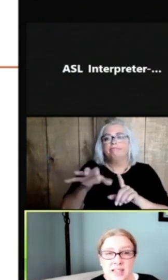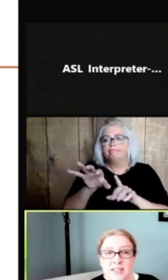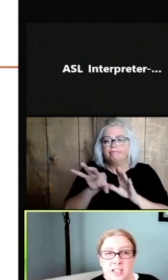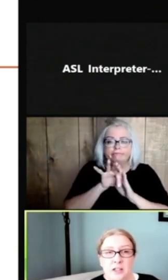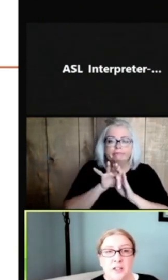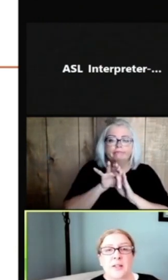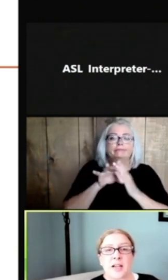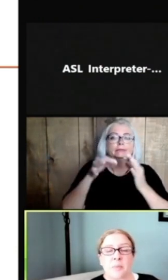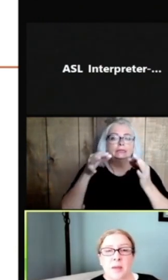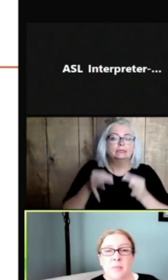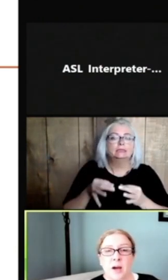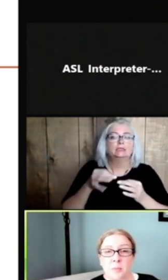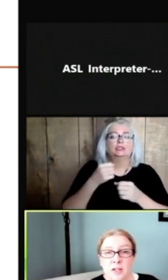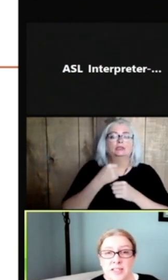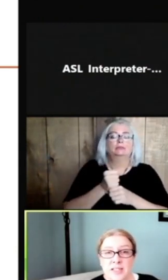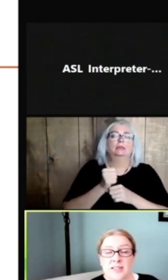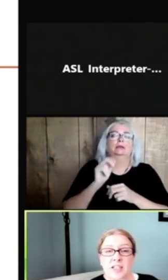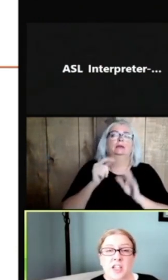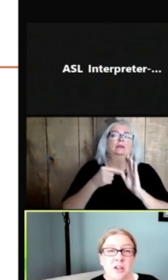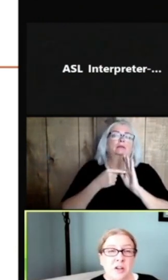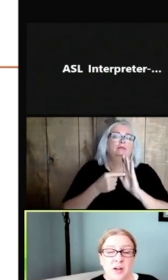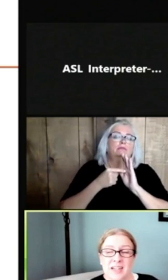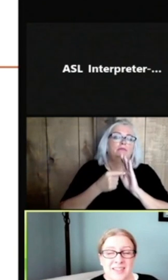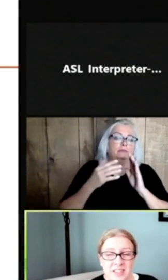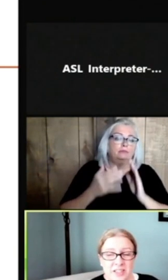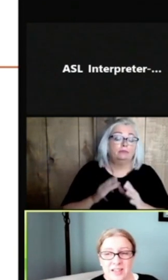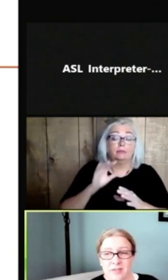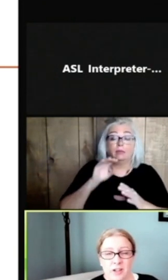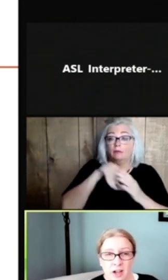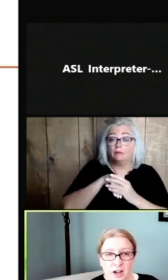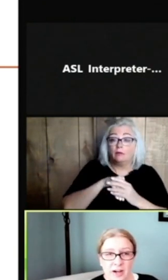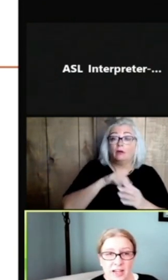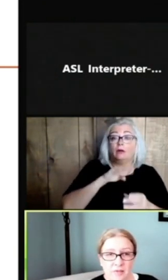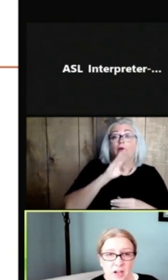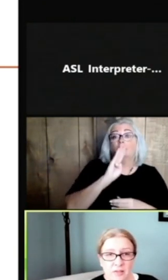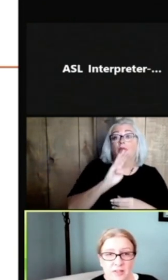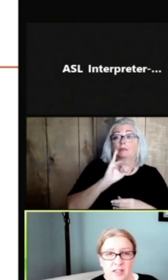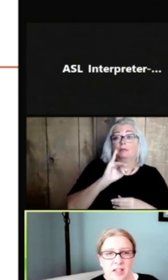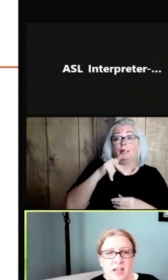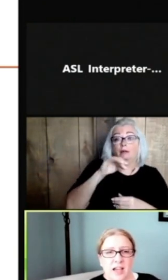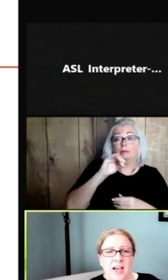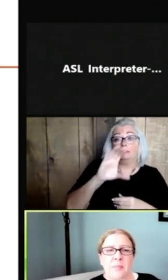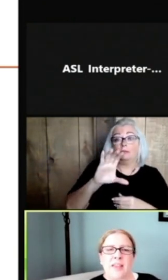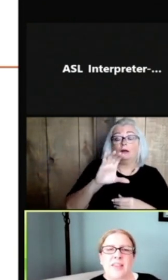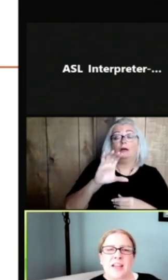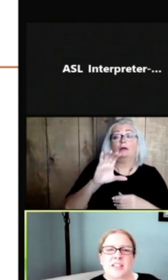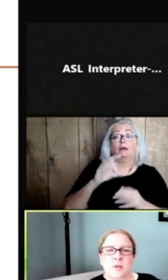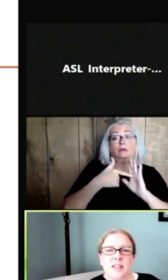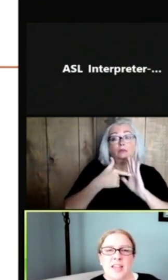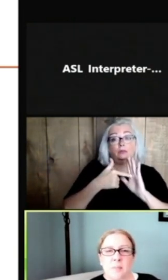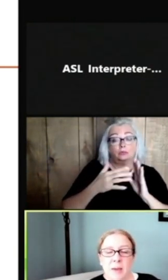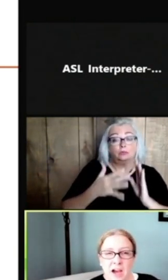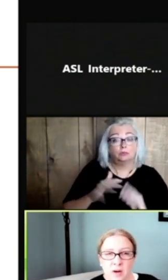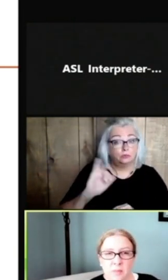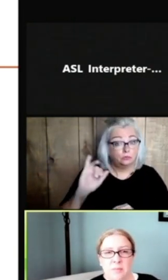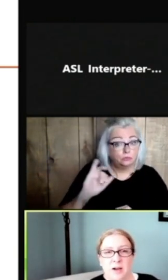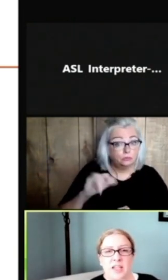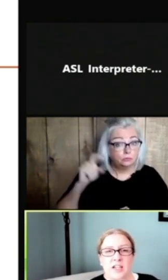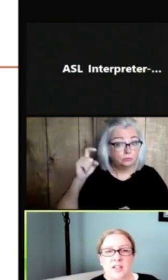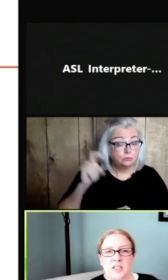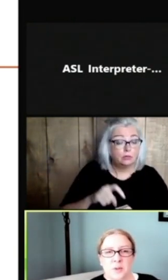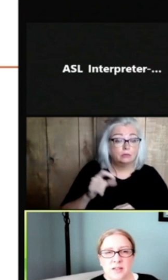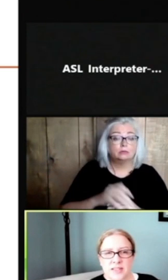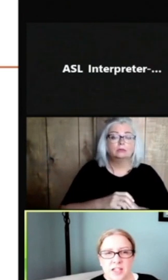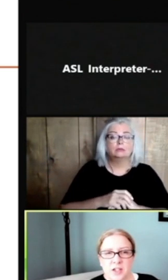this does include BIPOC persons and community organizations if they're not already involved. And then to really empower